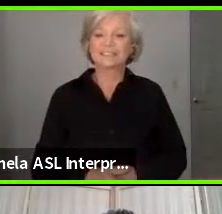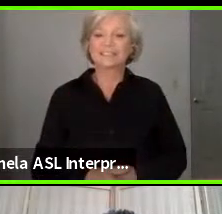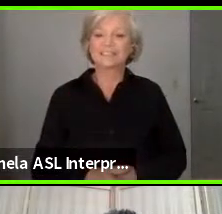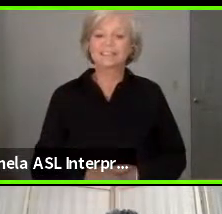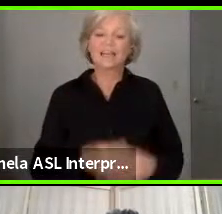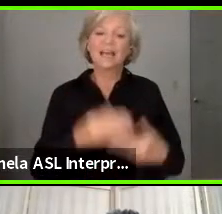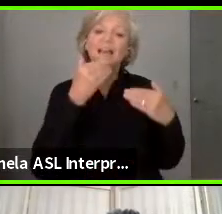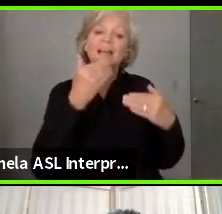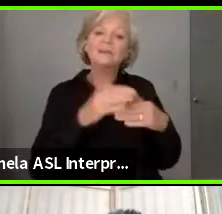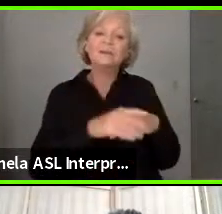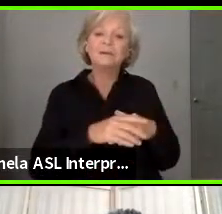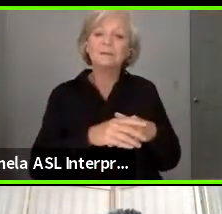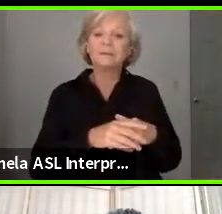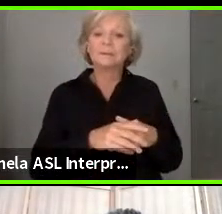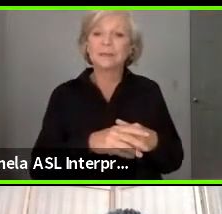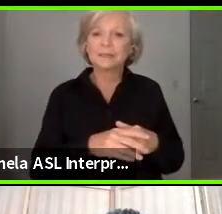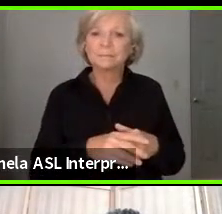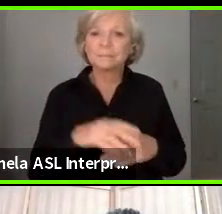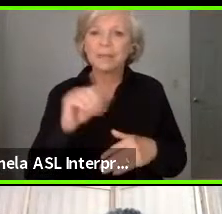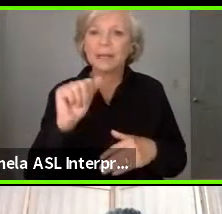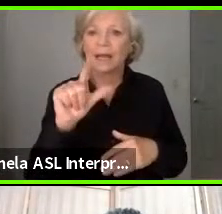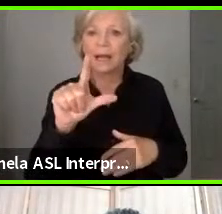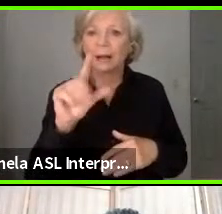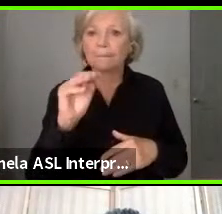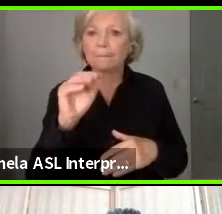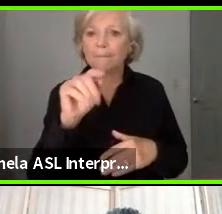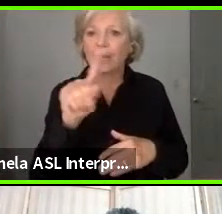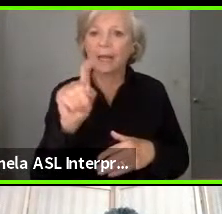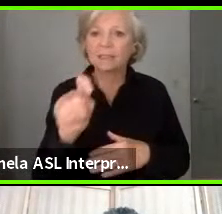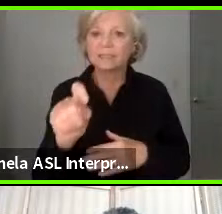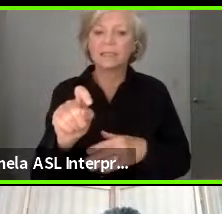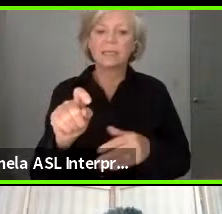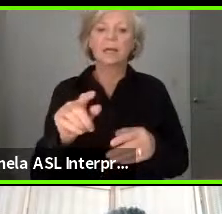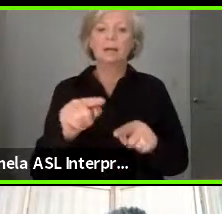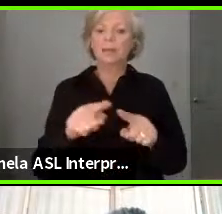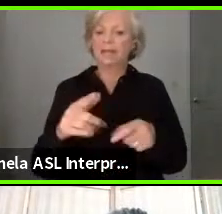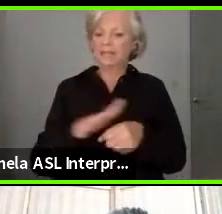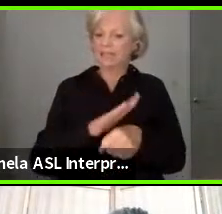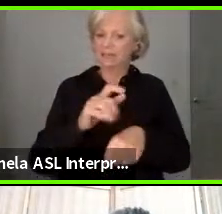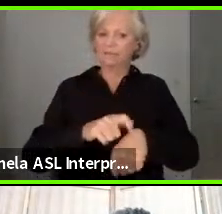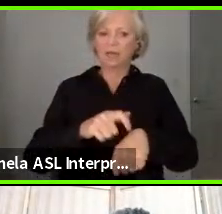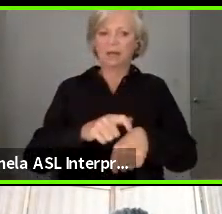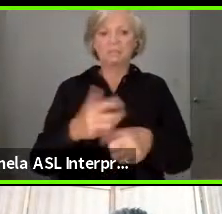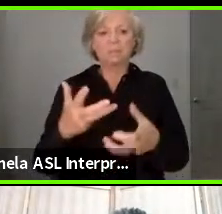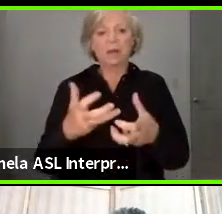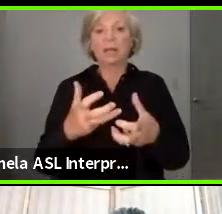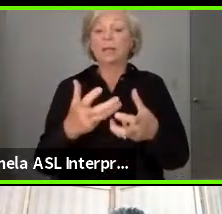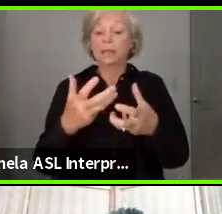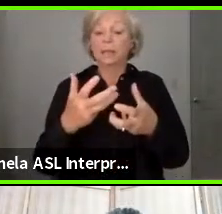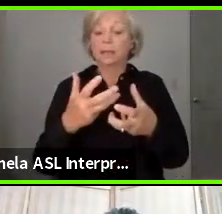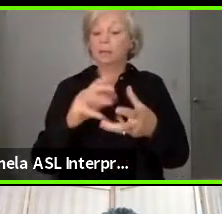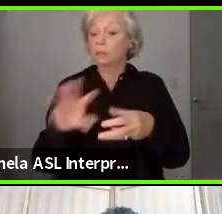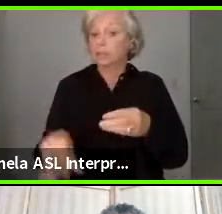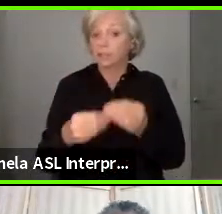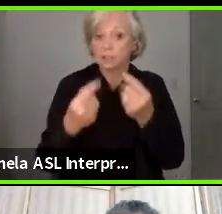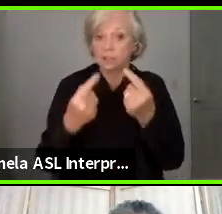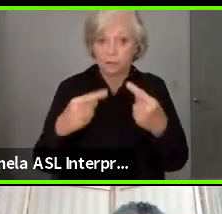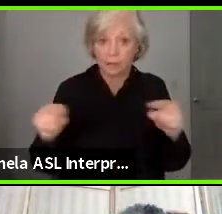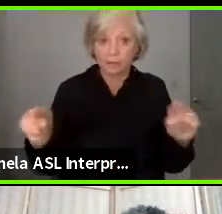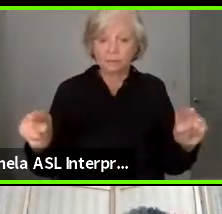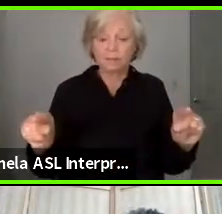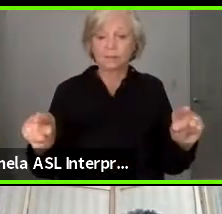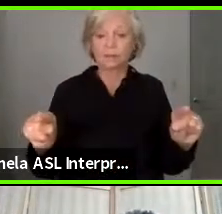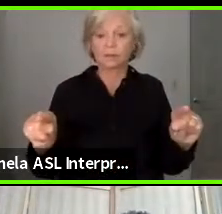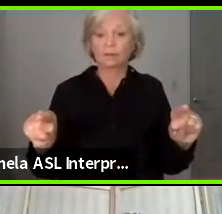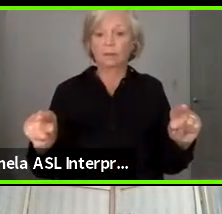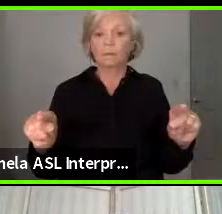Almas. I think we're just about at time. Any additional announcements? Anything? Oh,